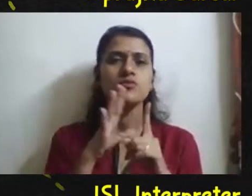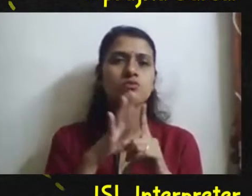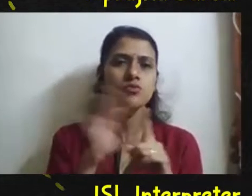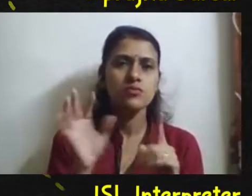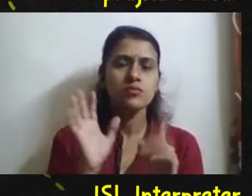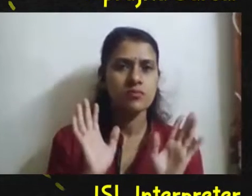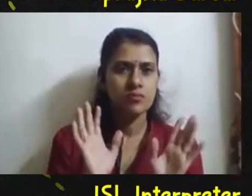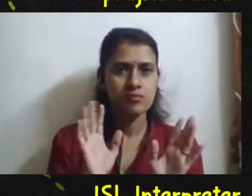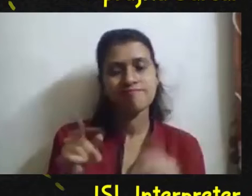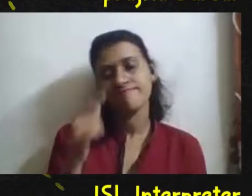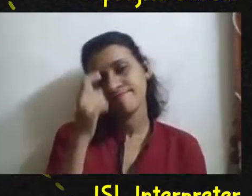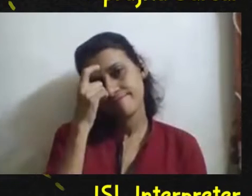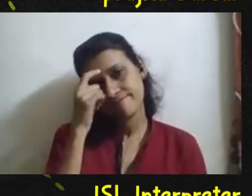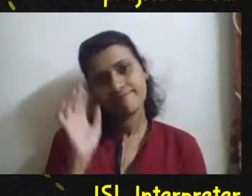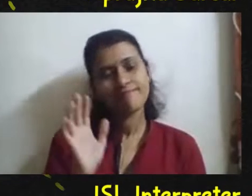that's a problem.